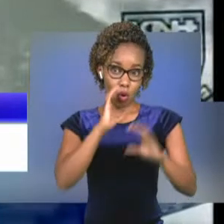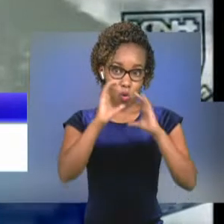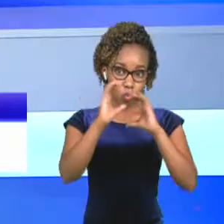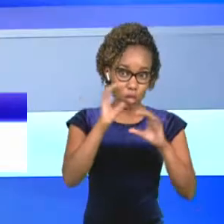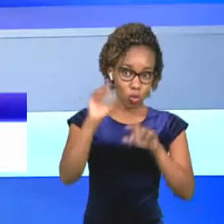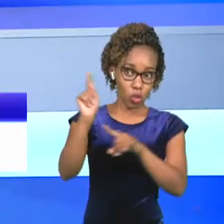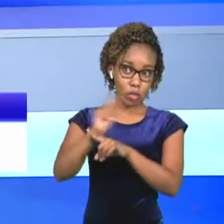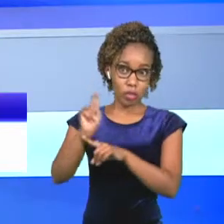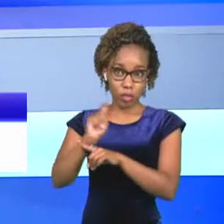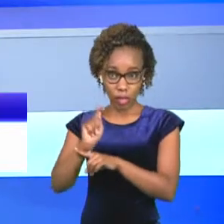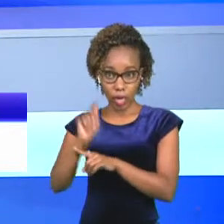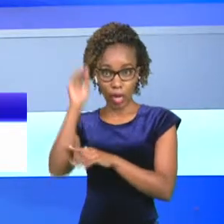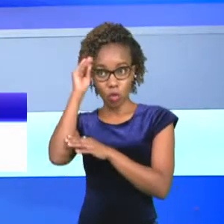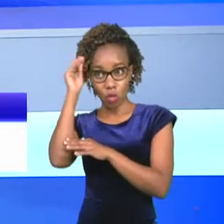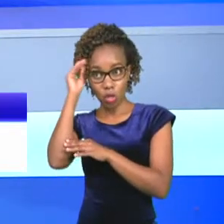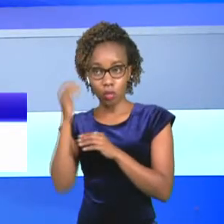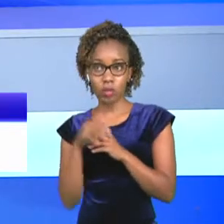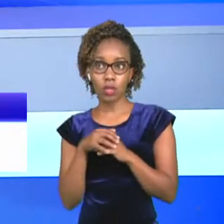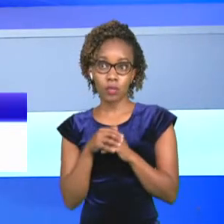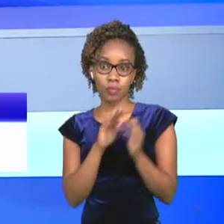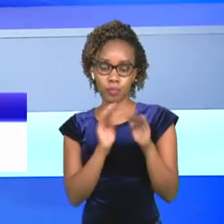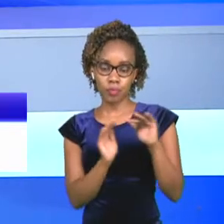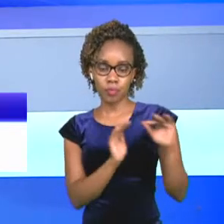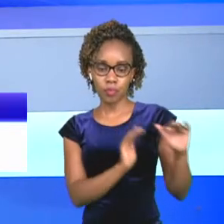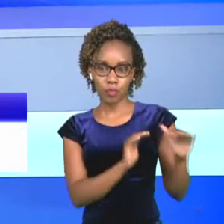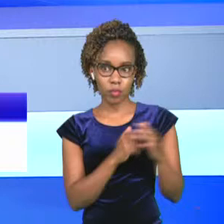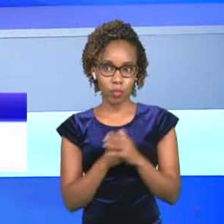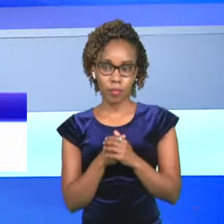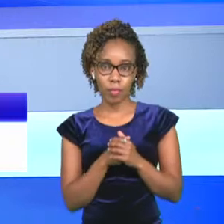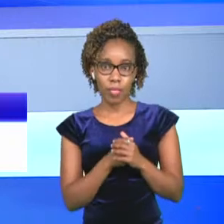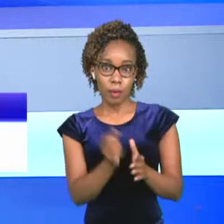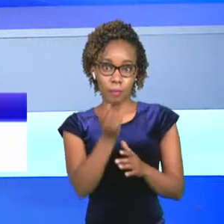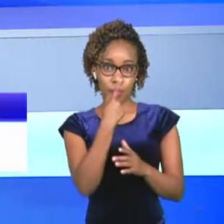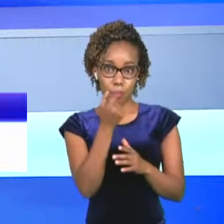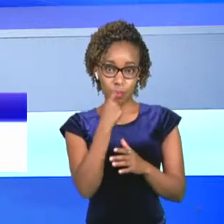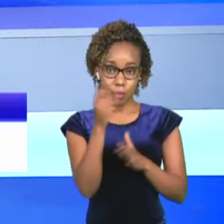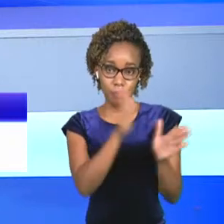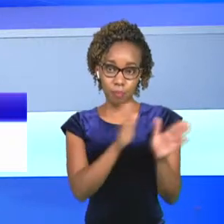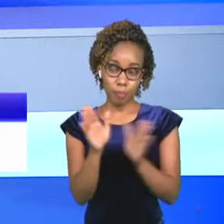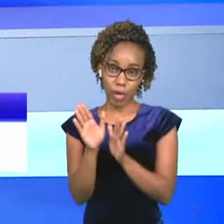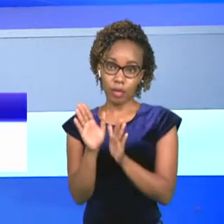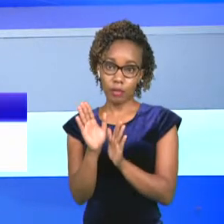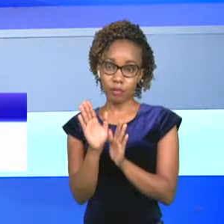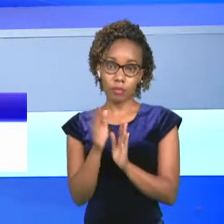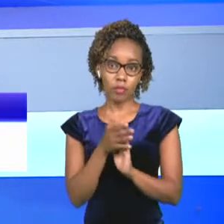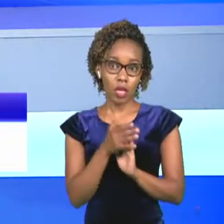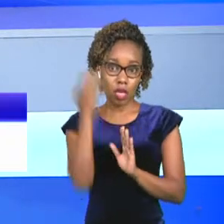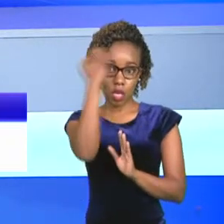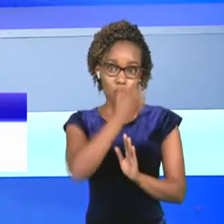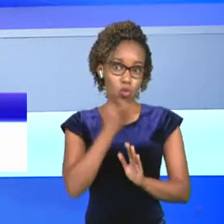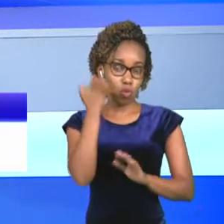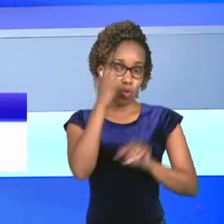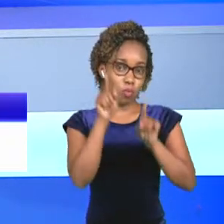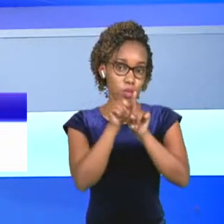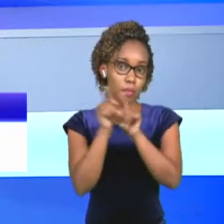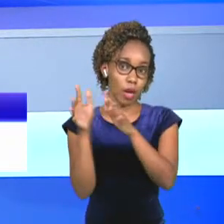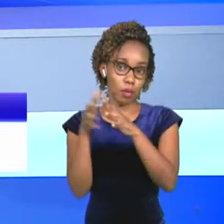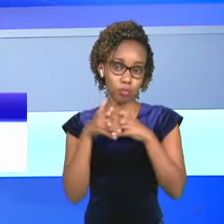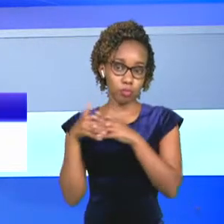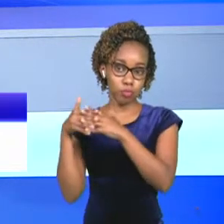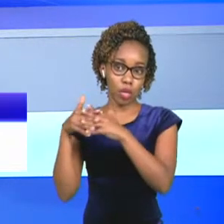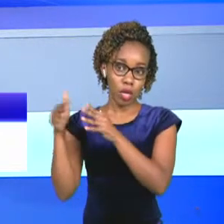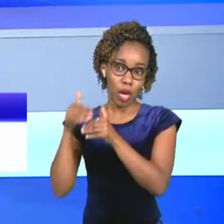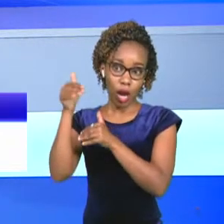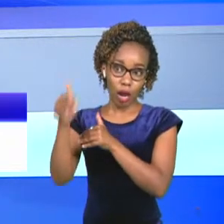training. On other stories, plans for vaccination programs have begun taking shape in Europe and the United States following